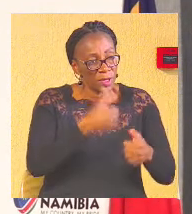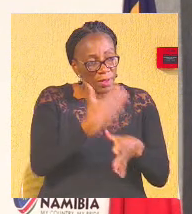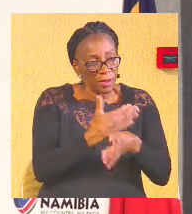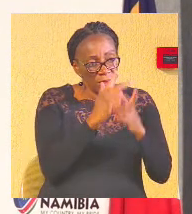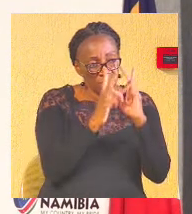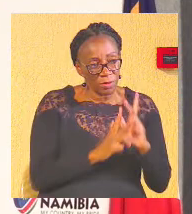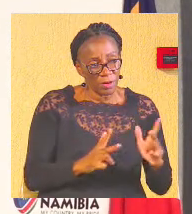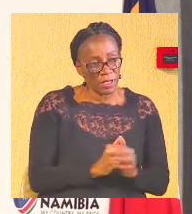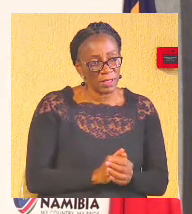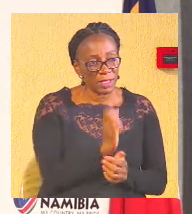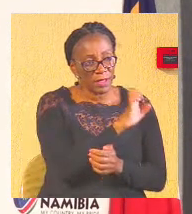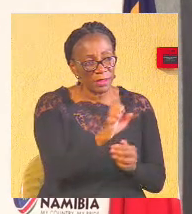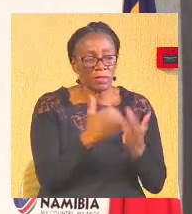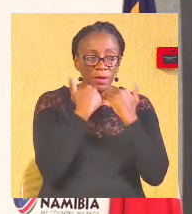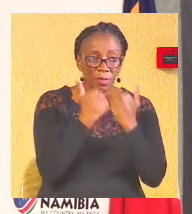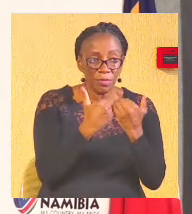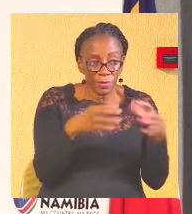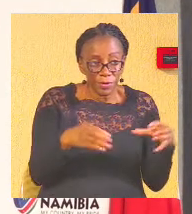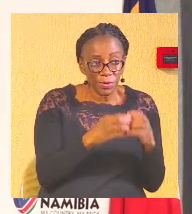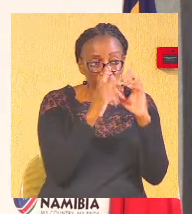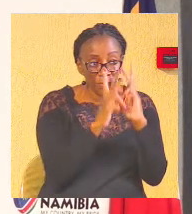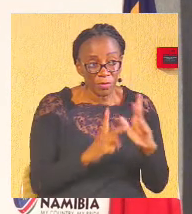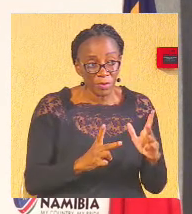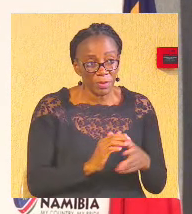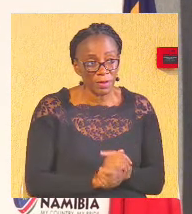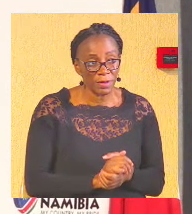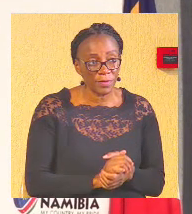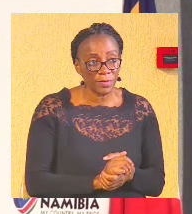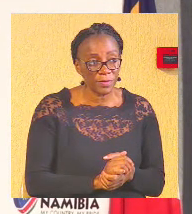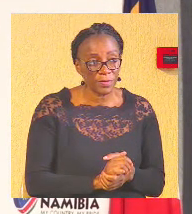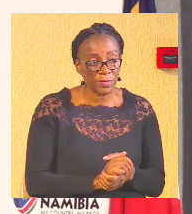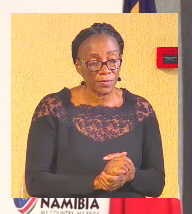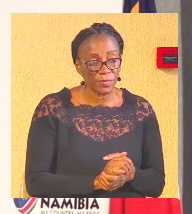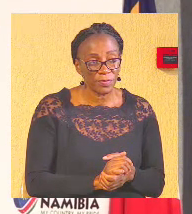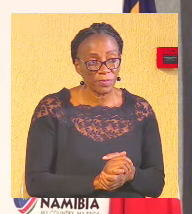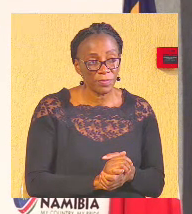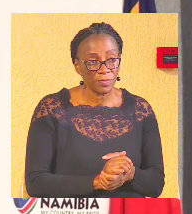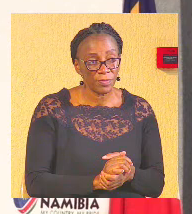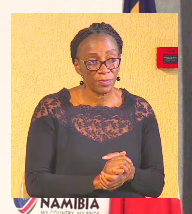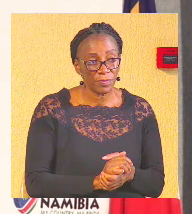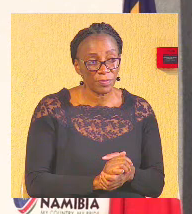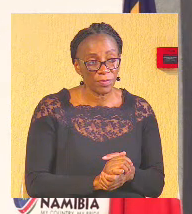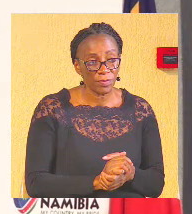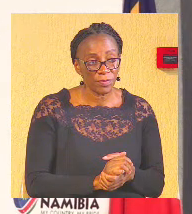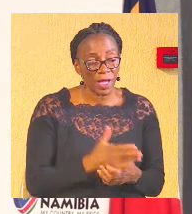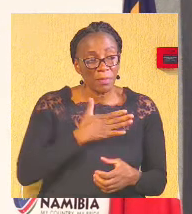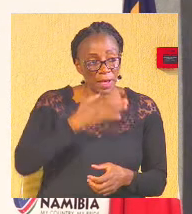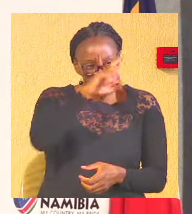of professionals that we need more during this time. I wanted to look at, should they get